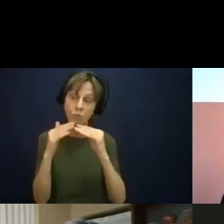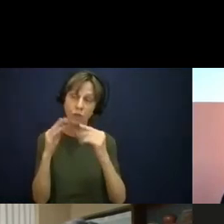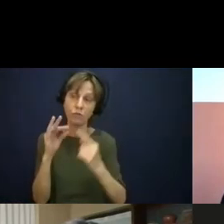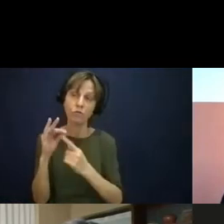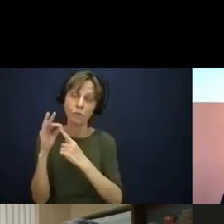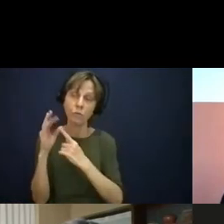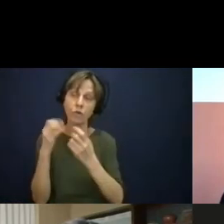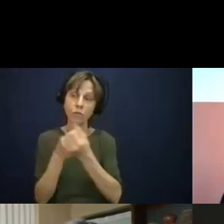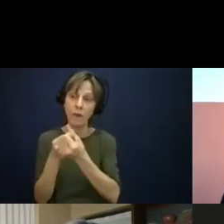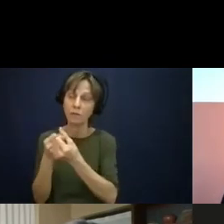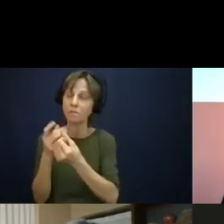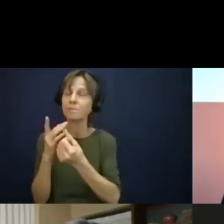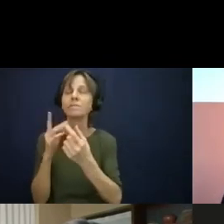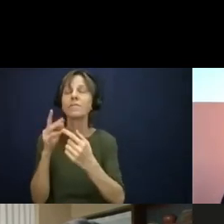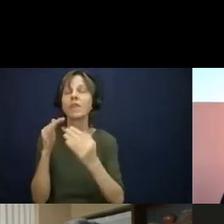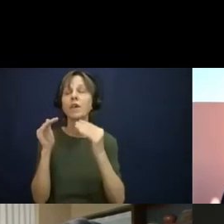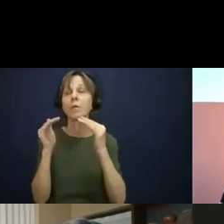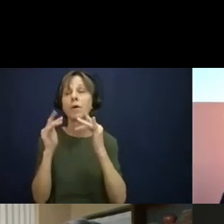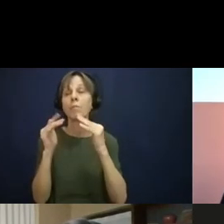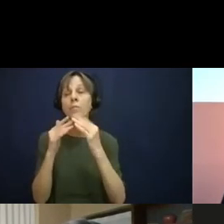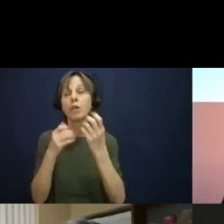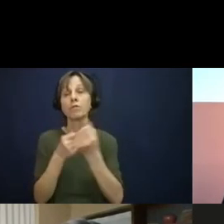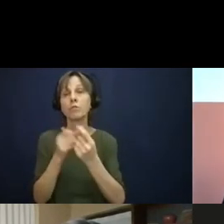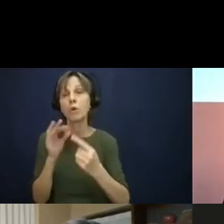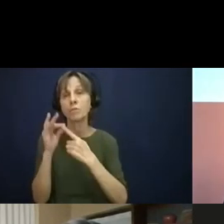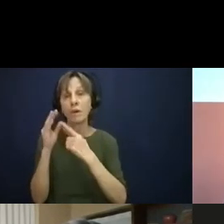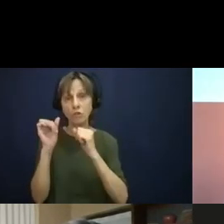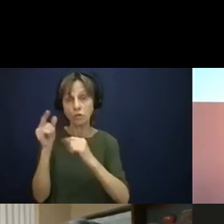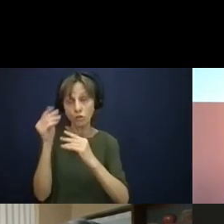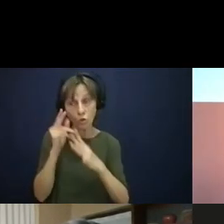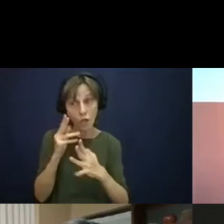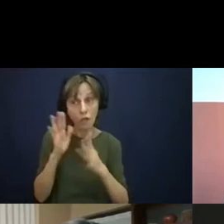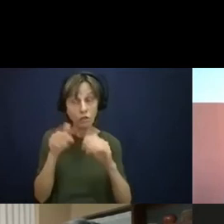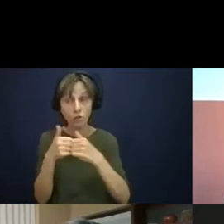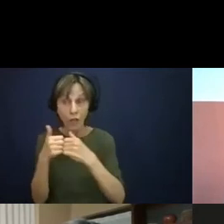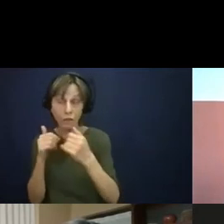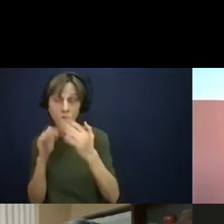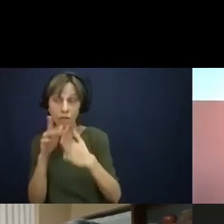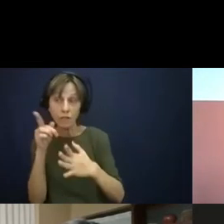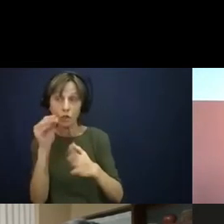and some of the challenges facing you and your team in those roles?